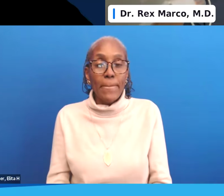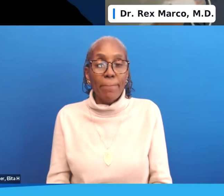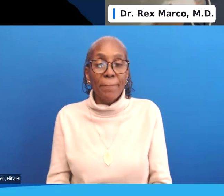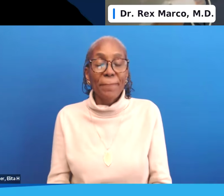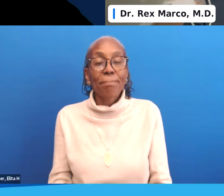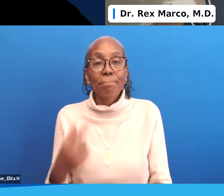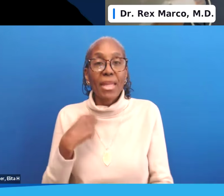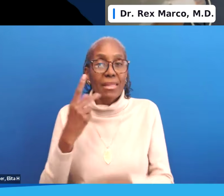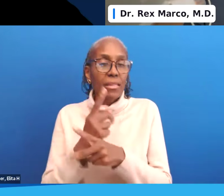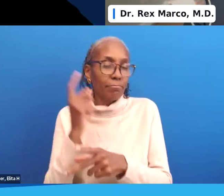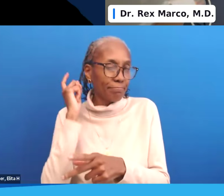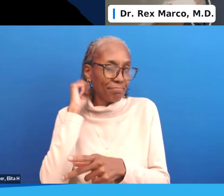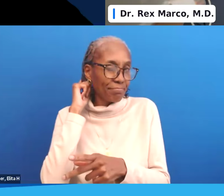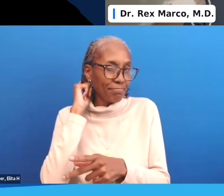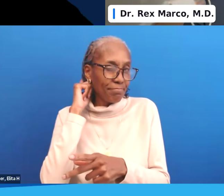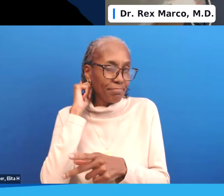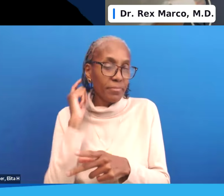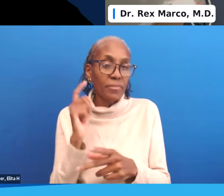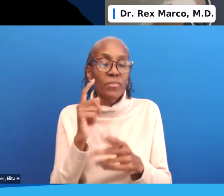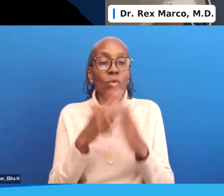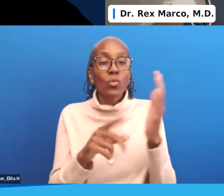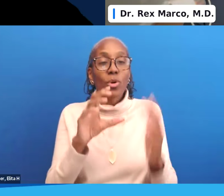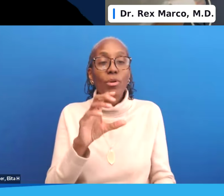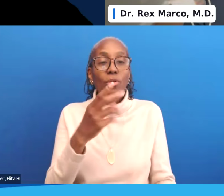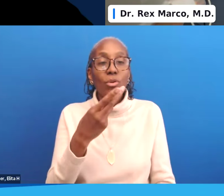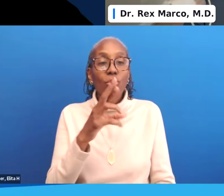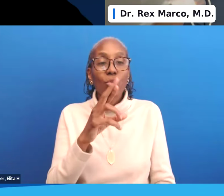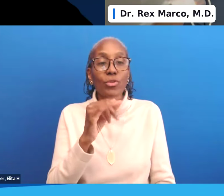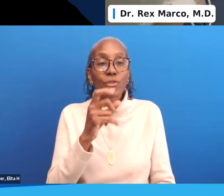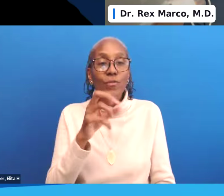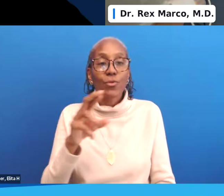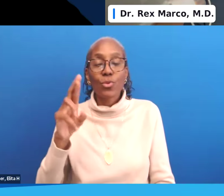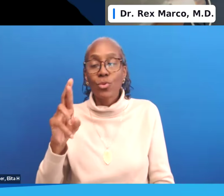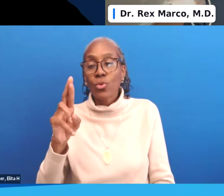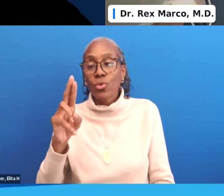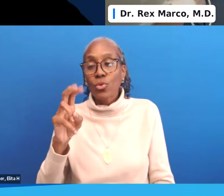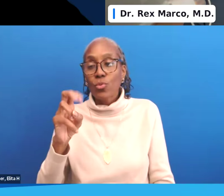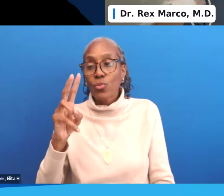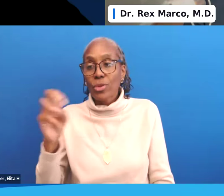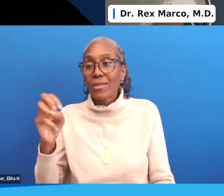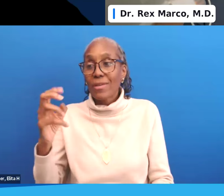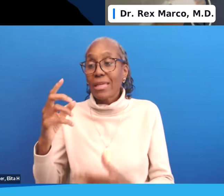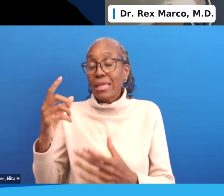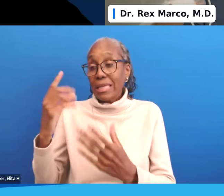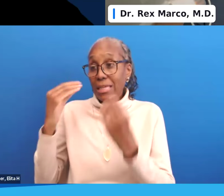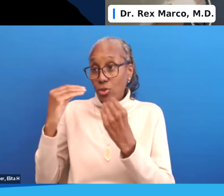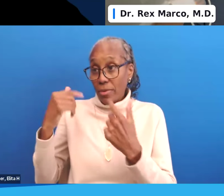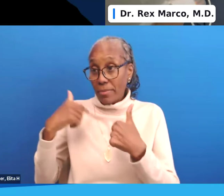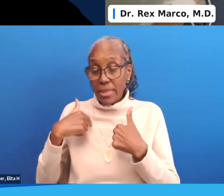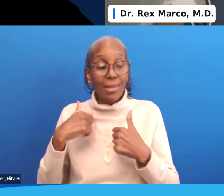always keep in mind what Christopher Reeve taught me is when you choose hope, anything's